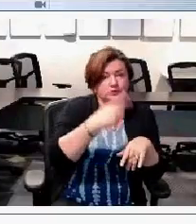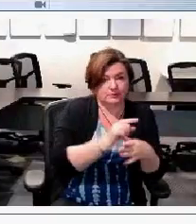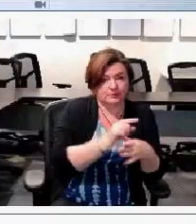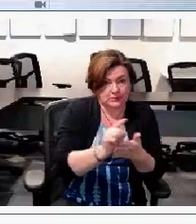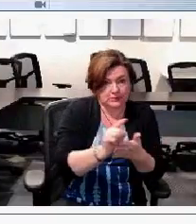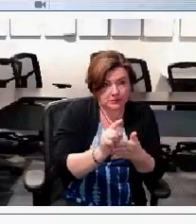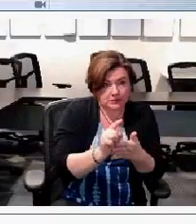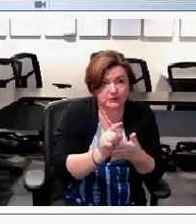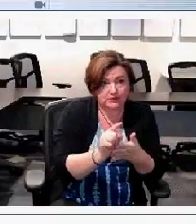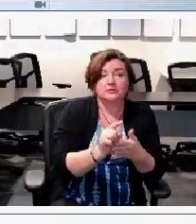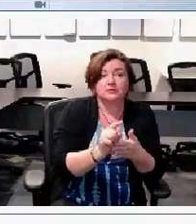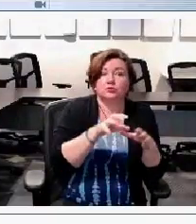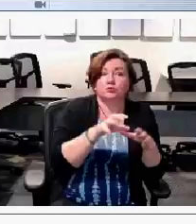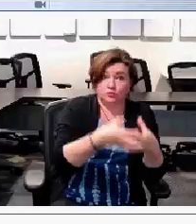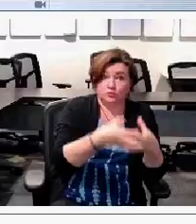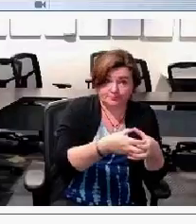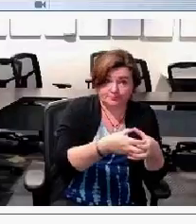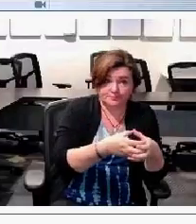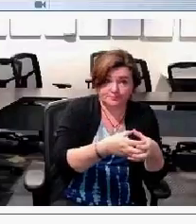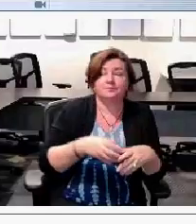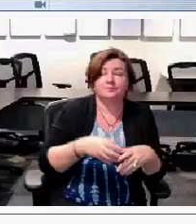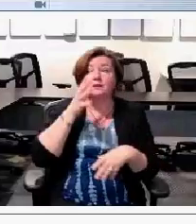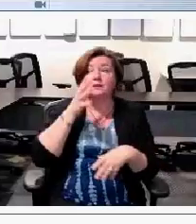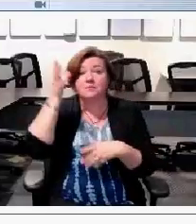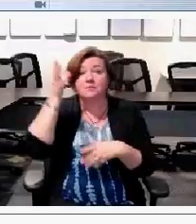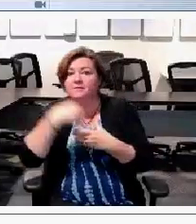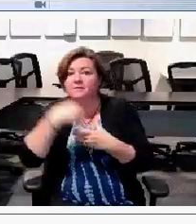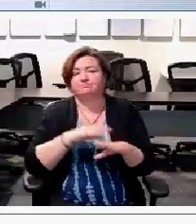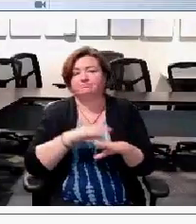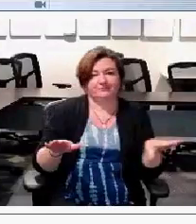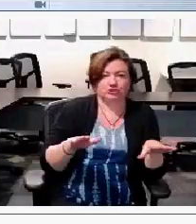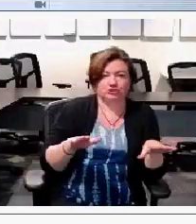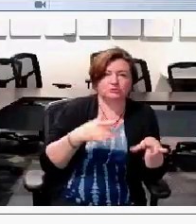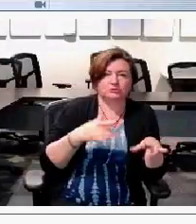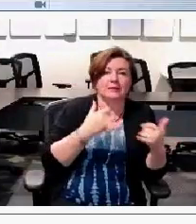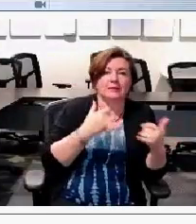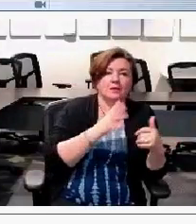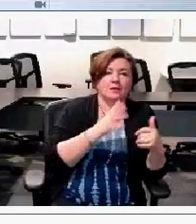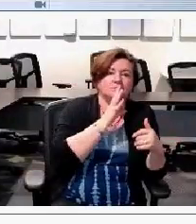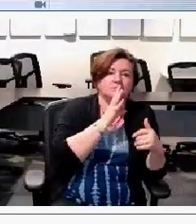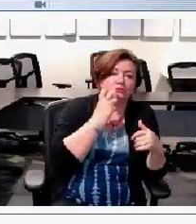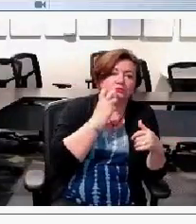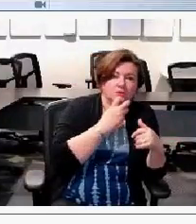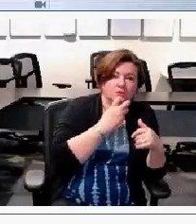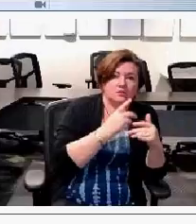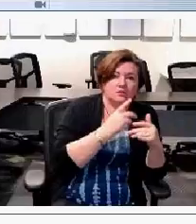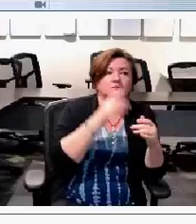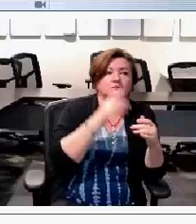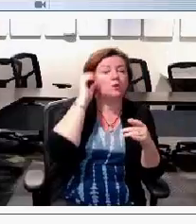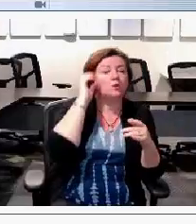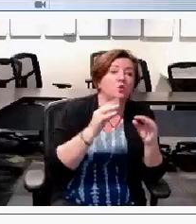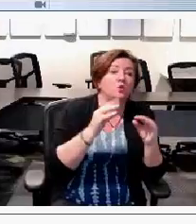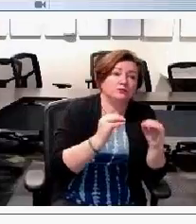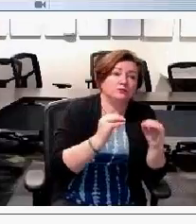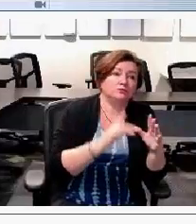week. Parents are no longer in the session, run by speech pathologists or teachers of the deaf and hard of